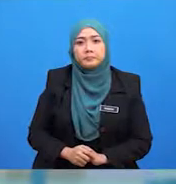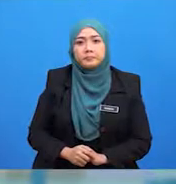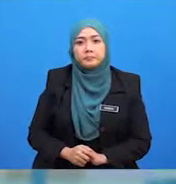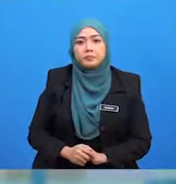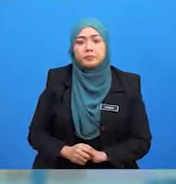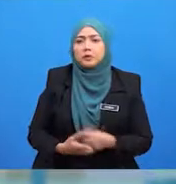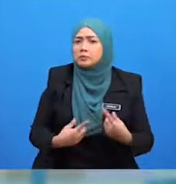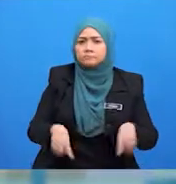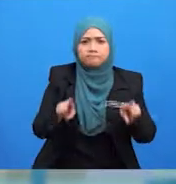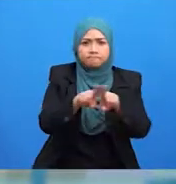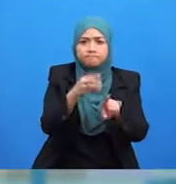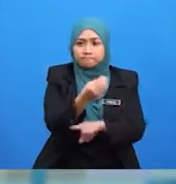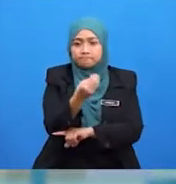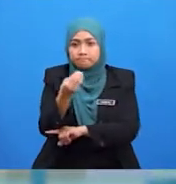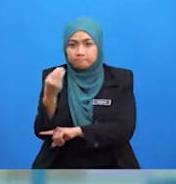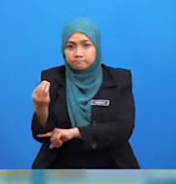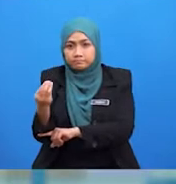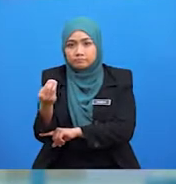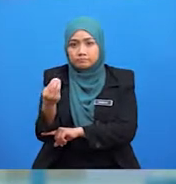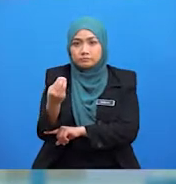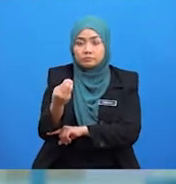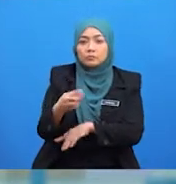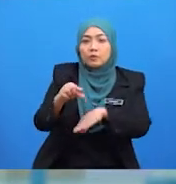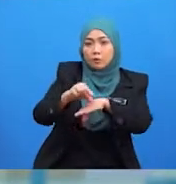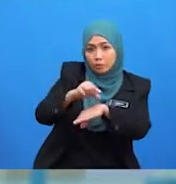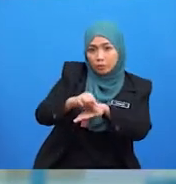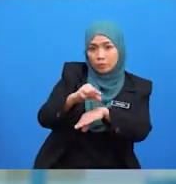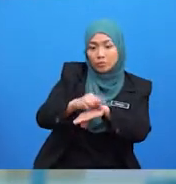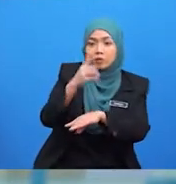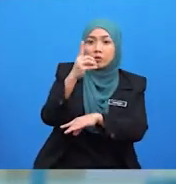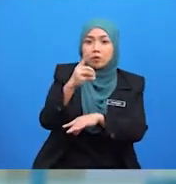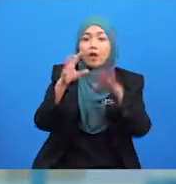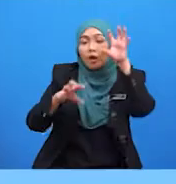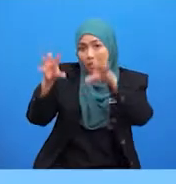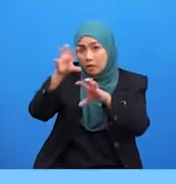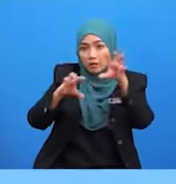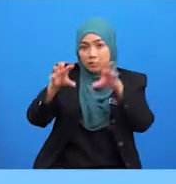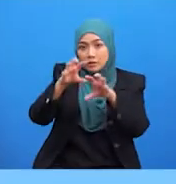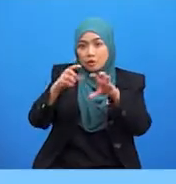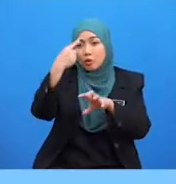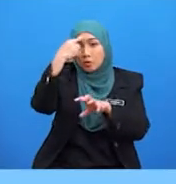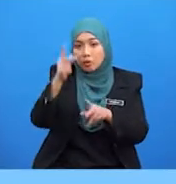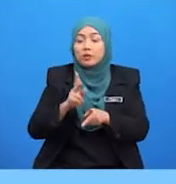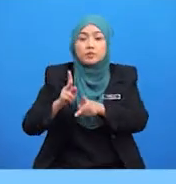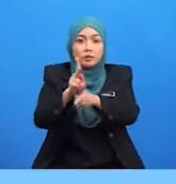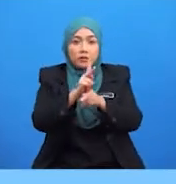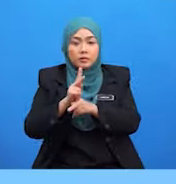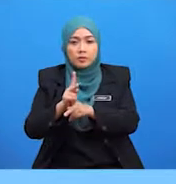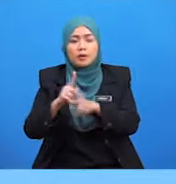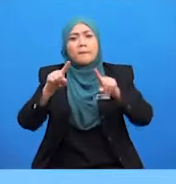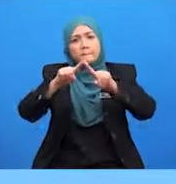For some of us, we keep dogs as pets, right? But in Alaska, it's